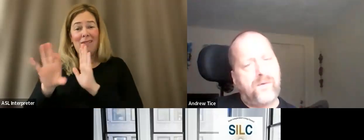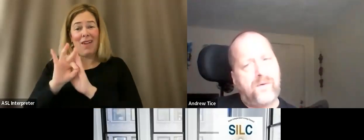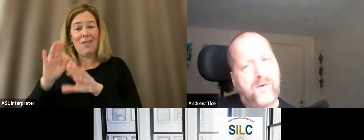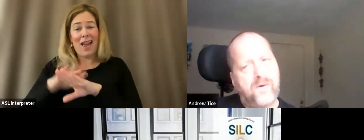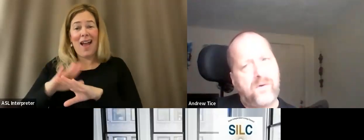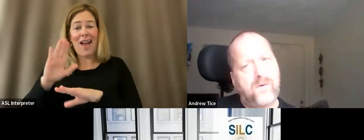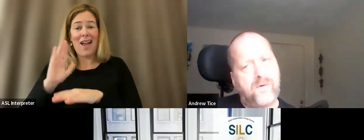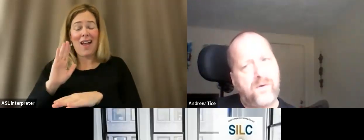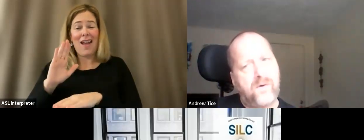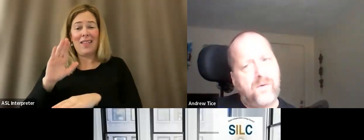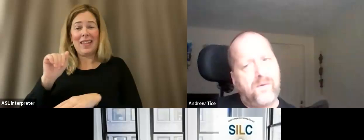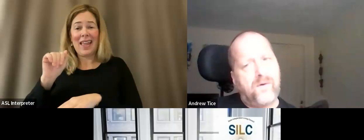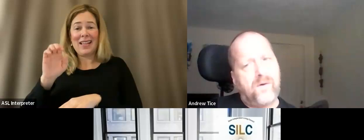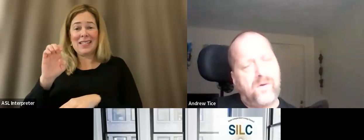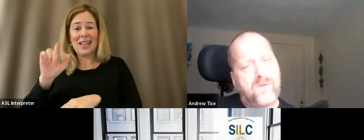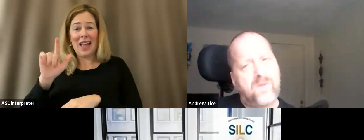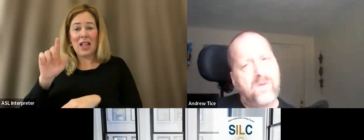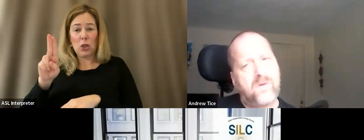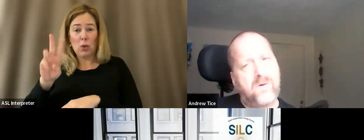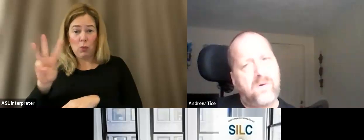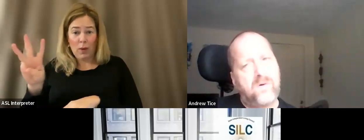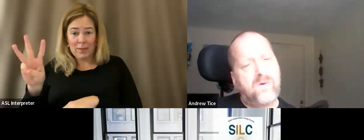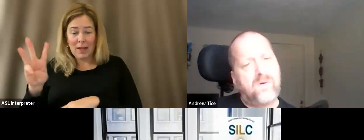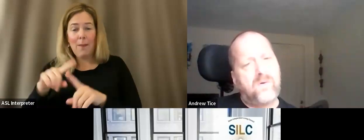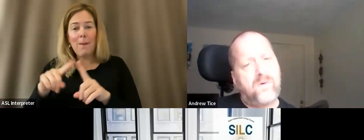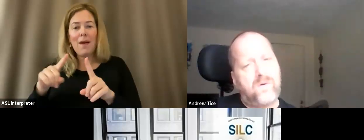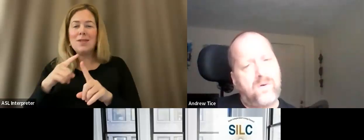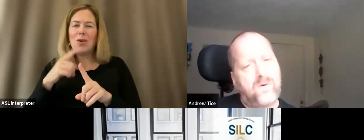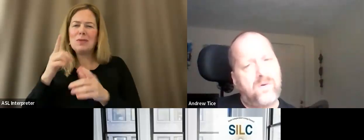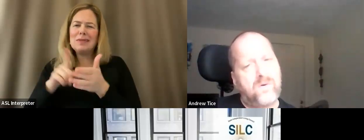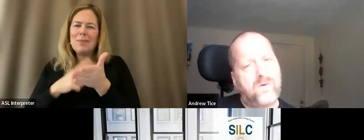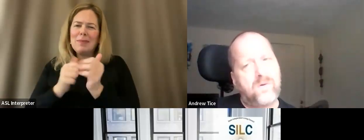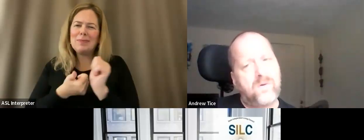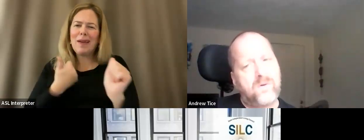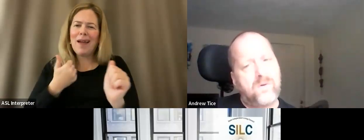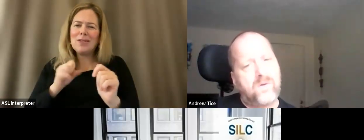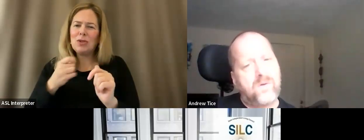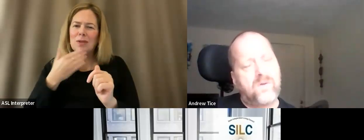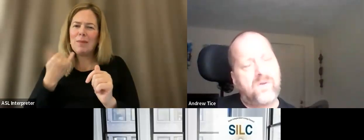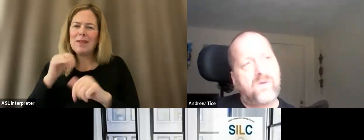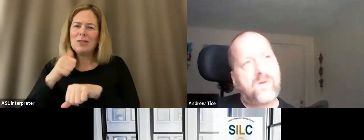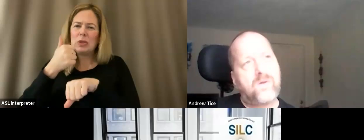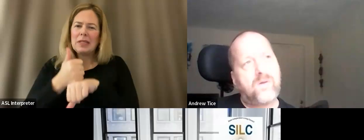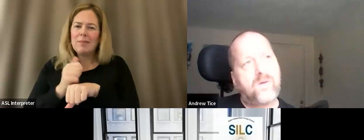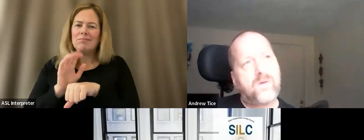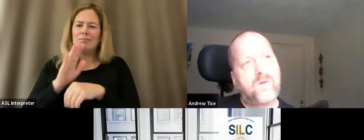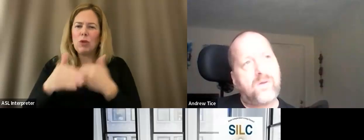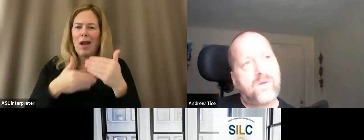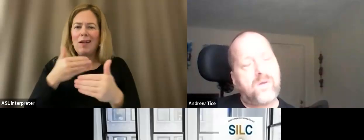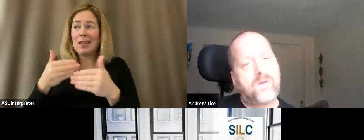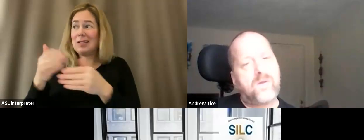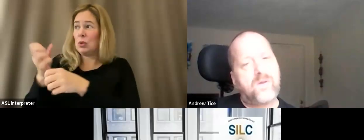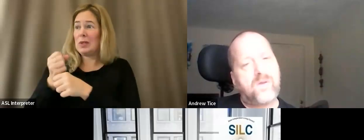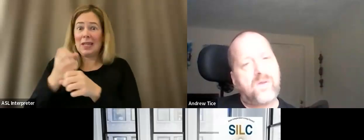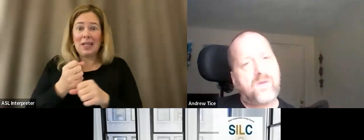they're a little bit behind. So it's best if you establish a process to get those from each of the centers once they're approved